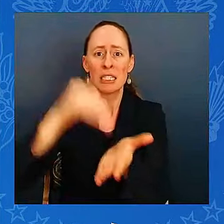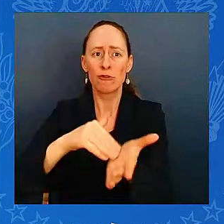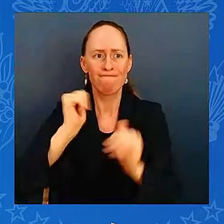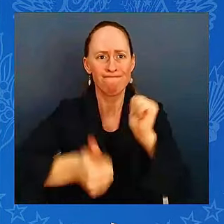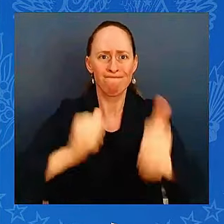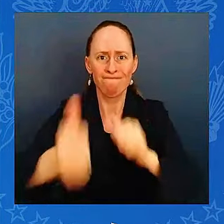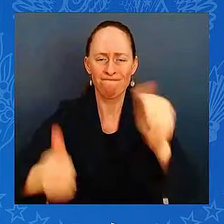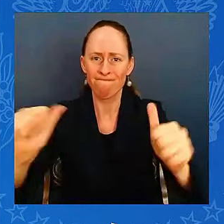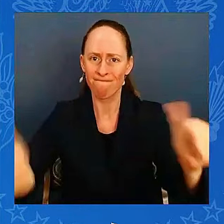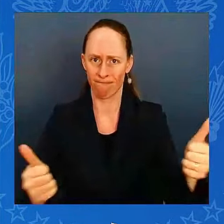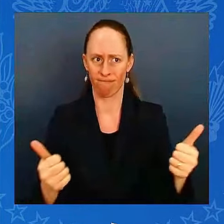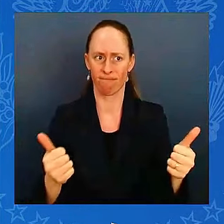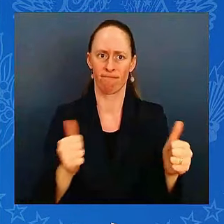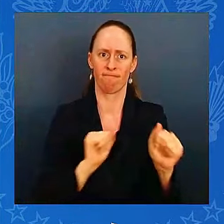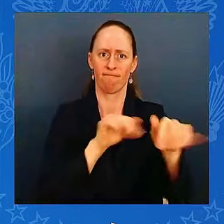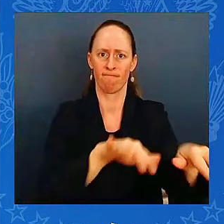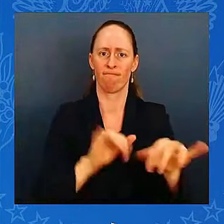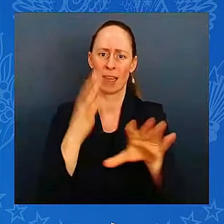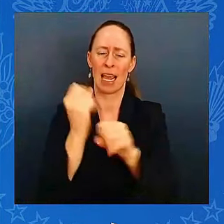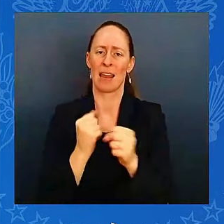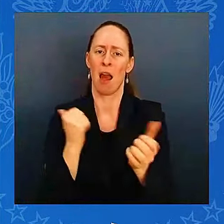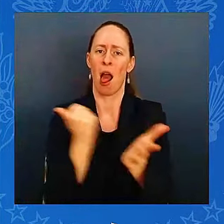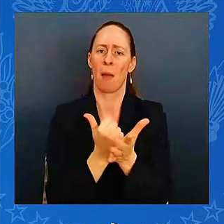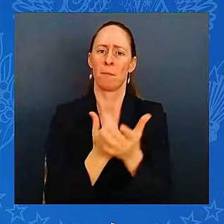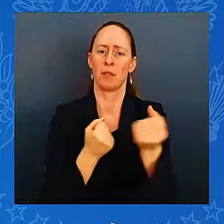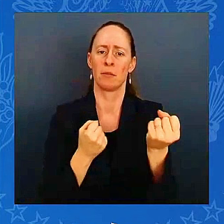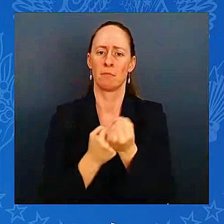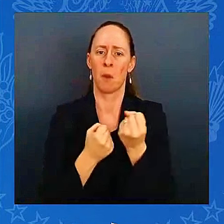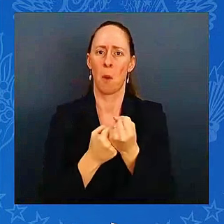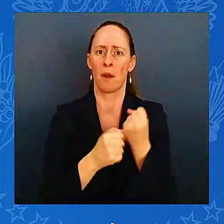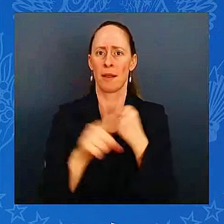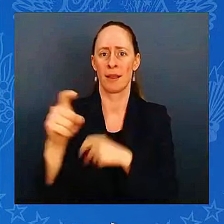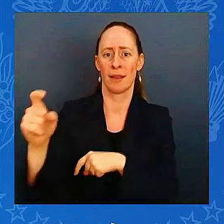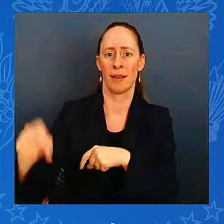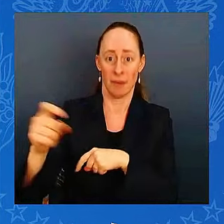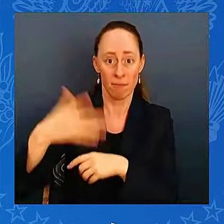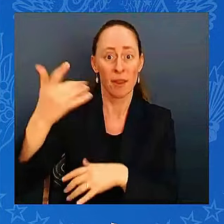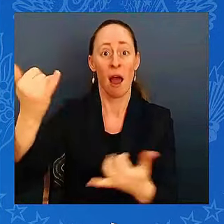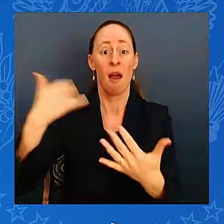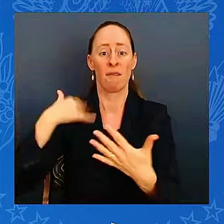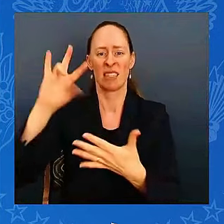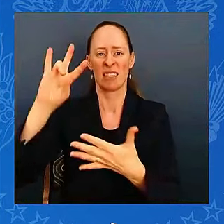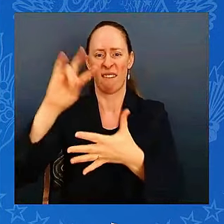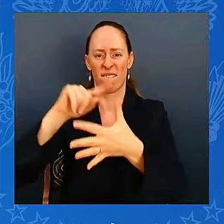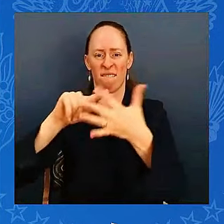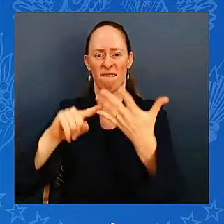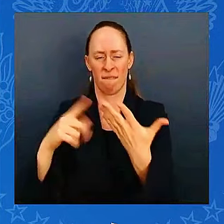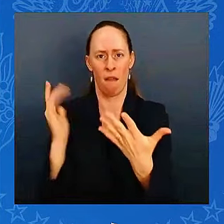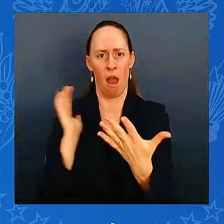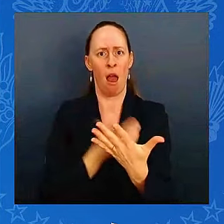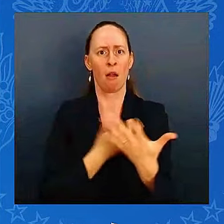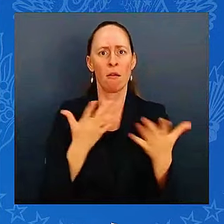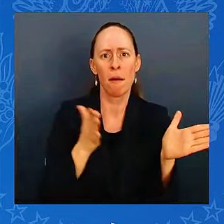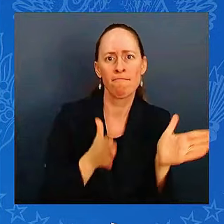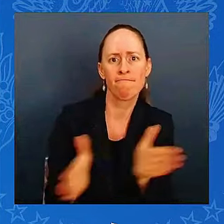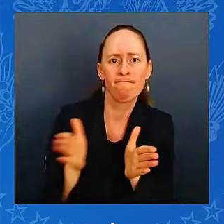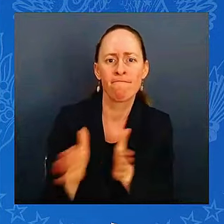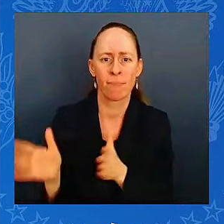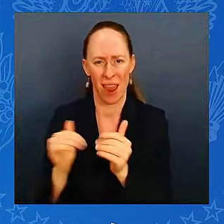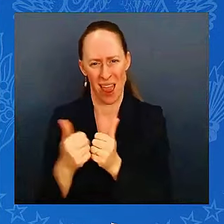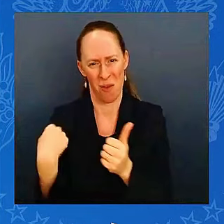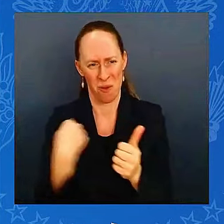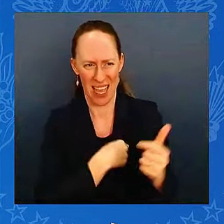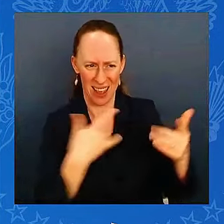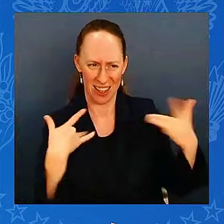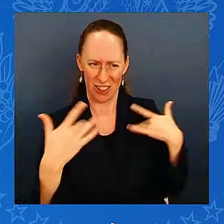guide our work together for the year ahead on areas like regulating drugs and chemicals, monitoring supply chains, sharing real-time